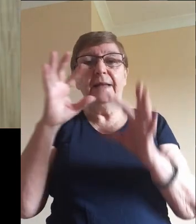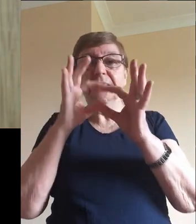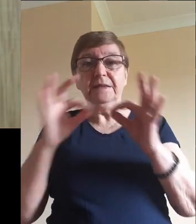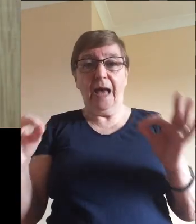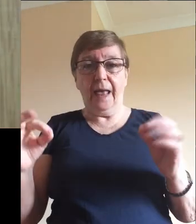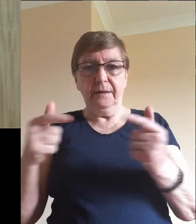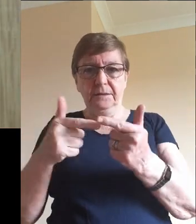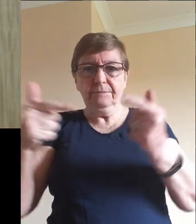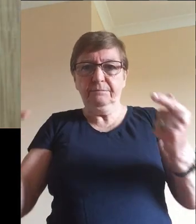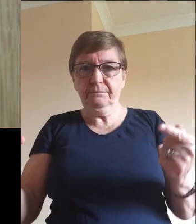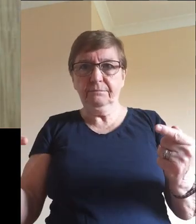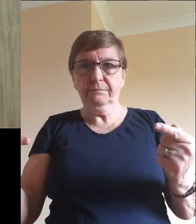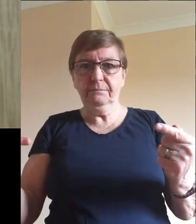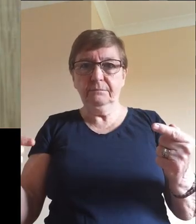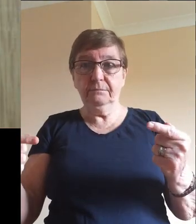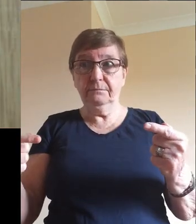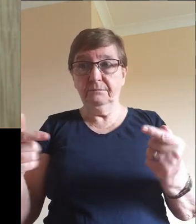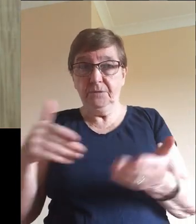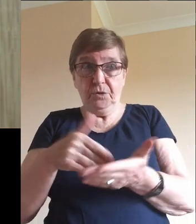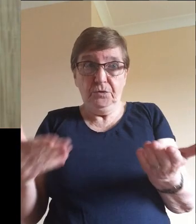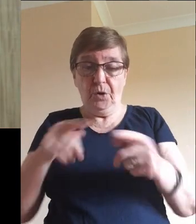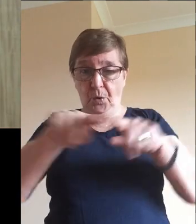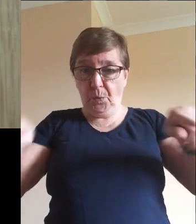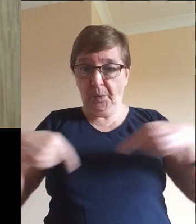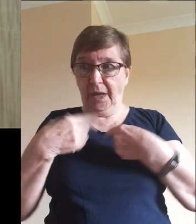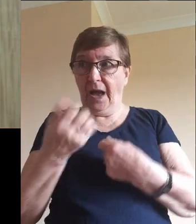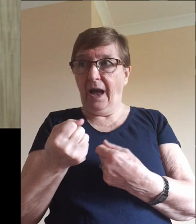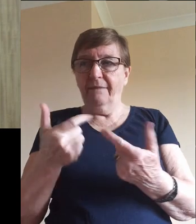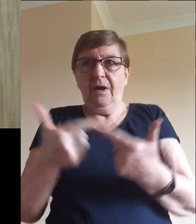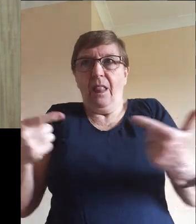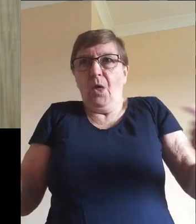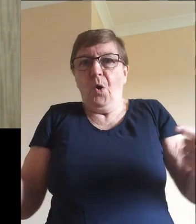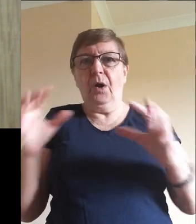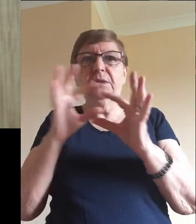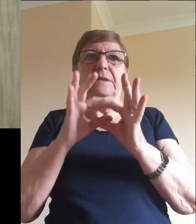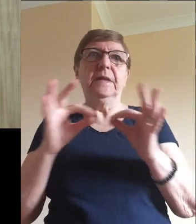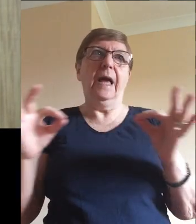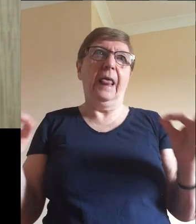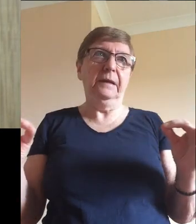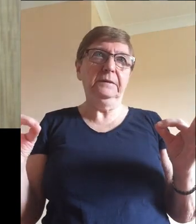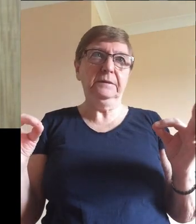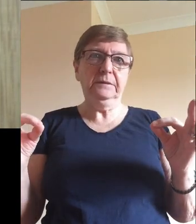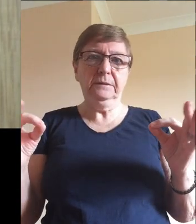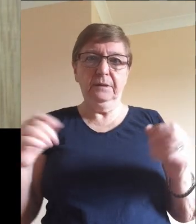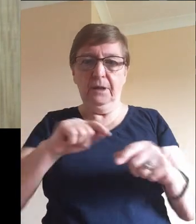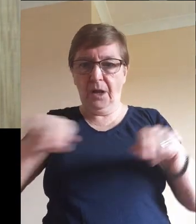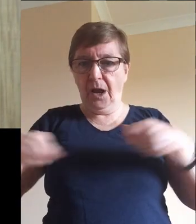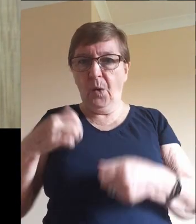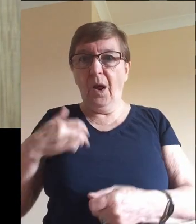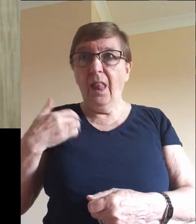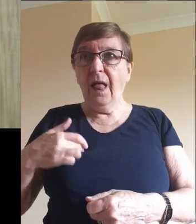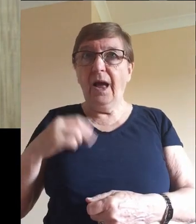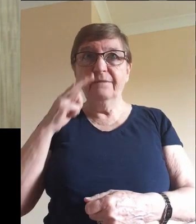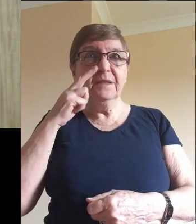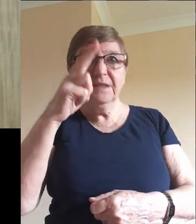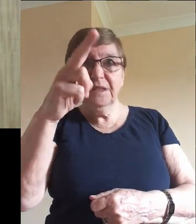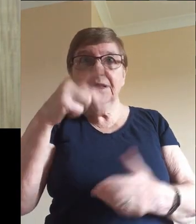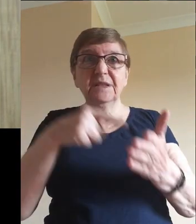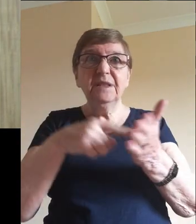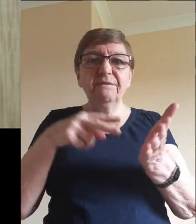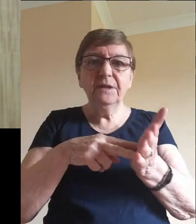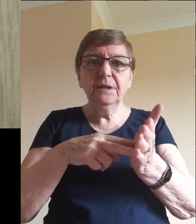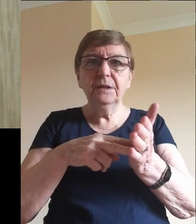We've been having a lot more silence around the place these days, haven't we? Life's been a lot quieter. Maybe seen on television sometimes